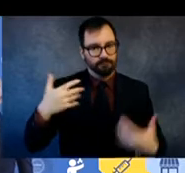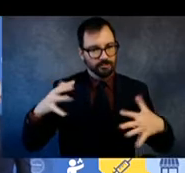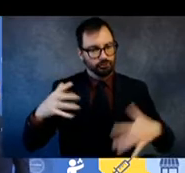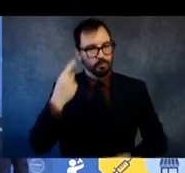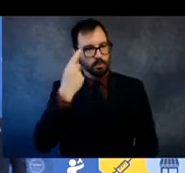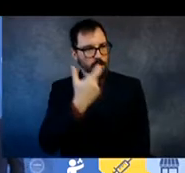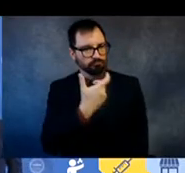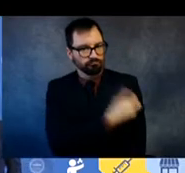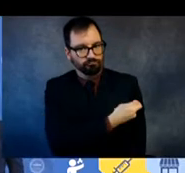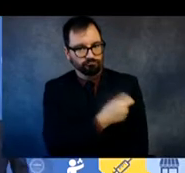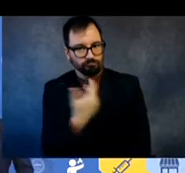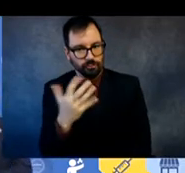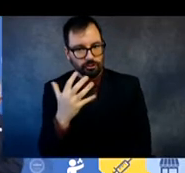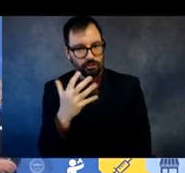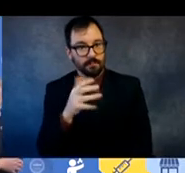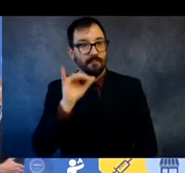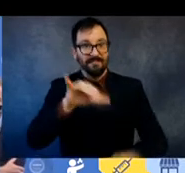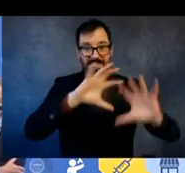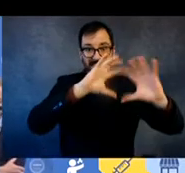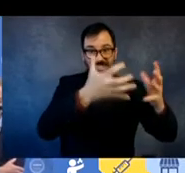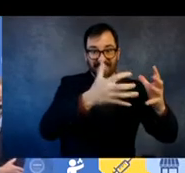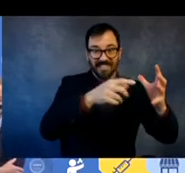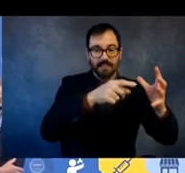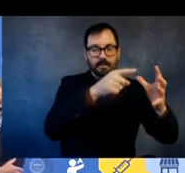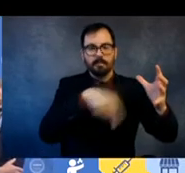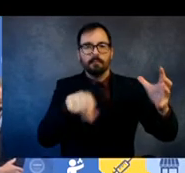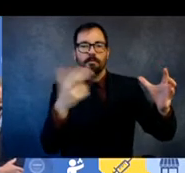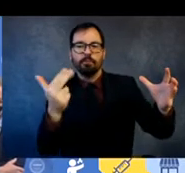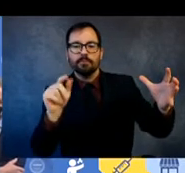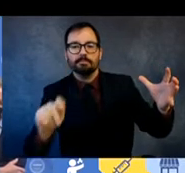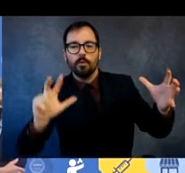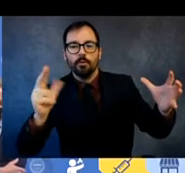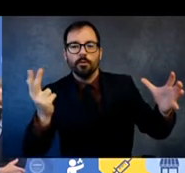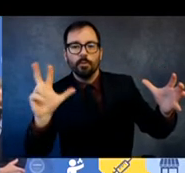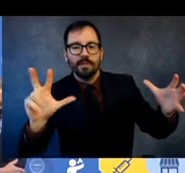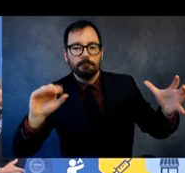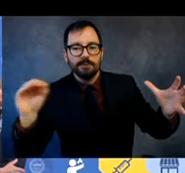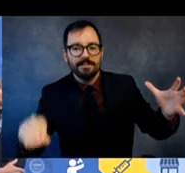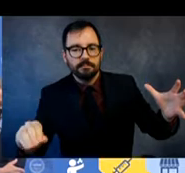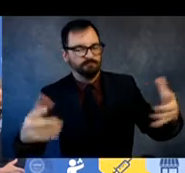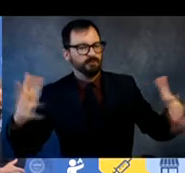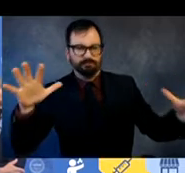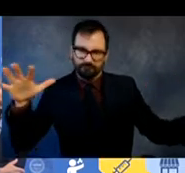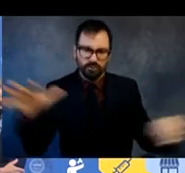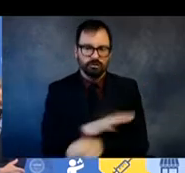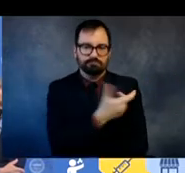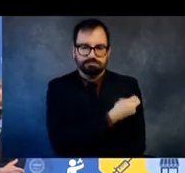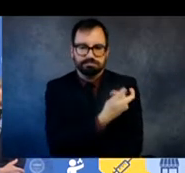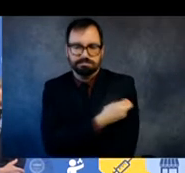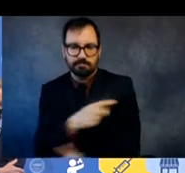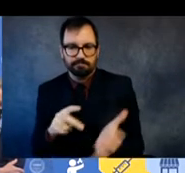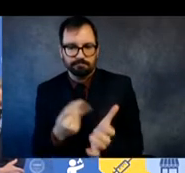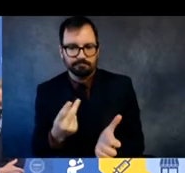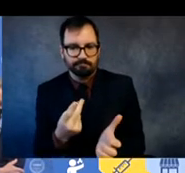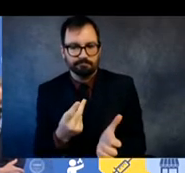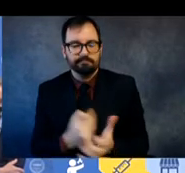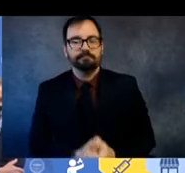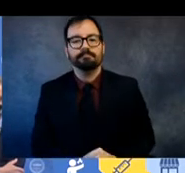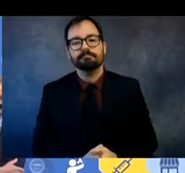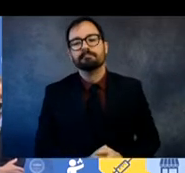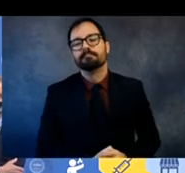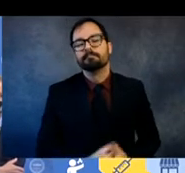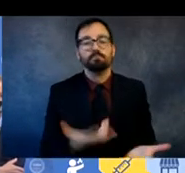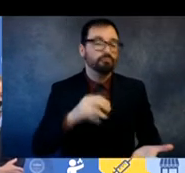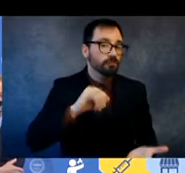residents 16 years or older have gotten at least 1 dose of the vaccine, and 13.3% of the Boston residents have been now